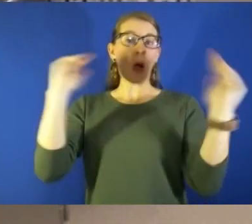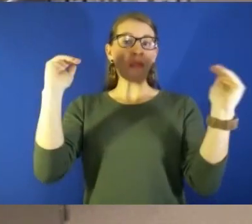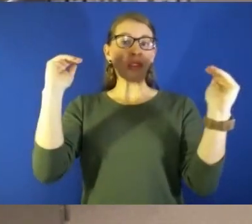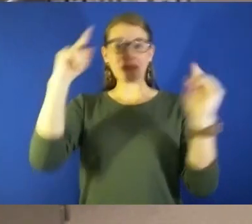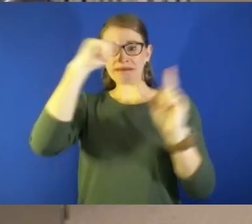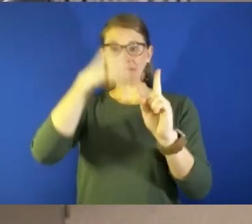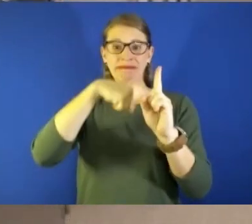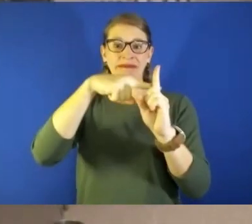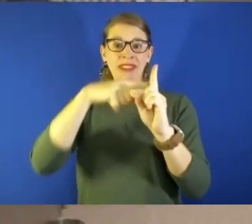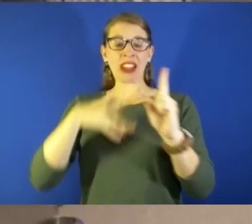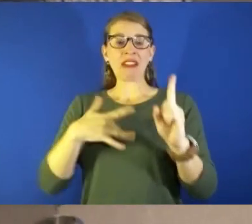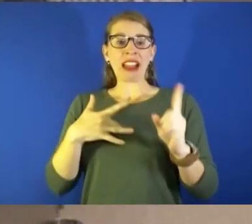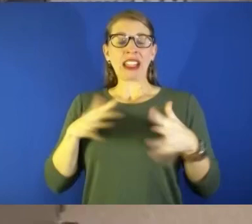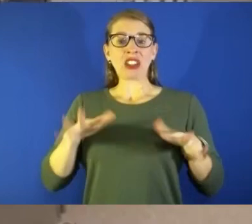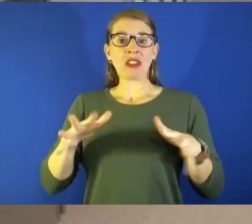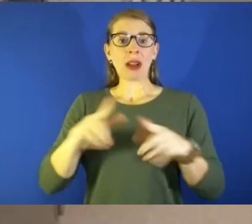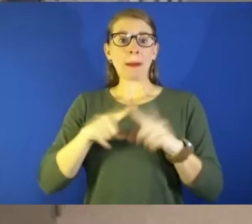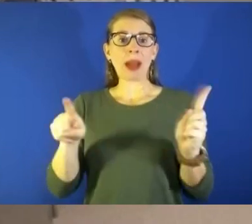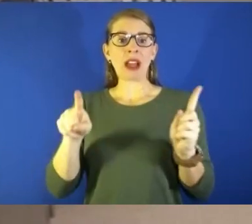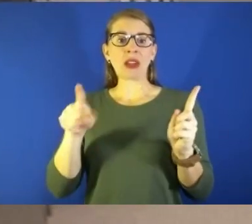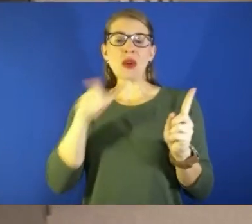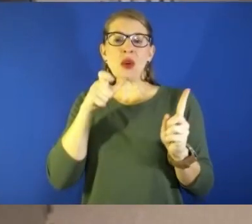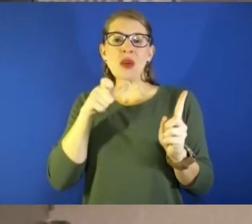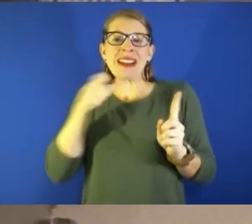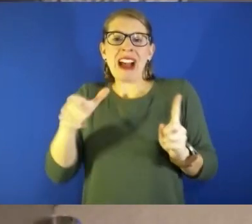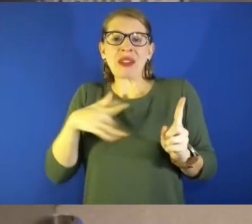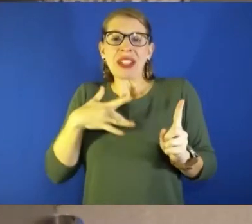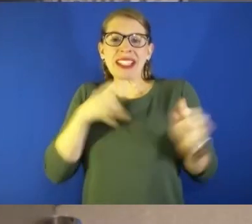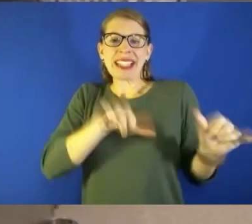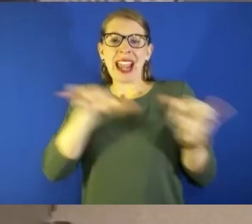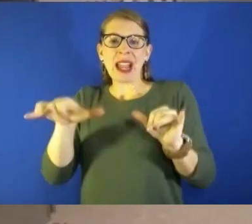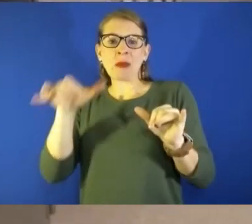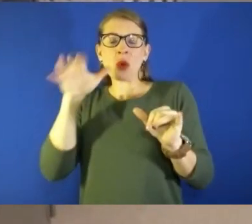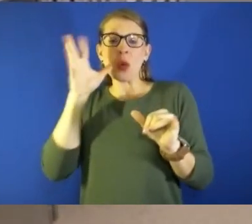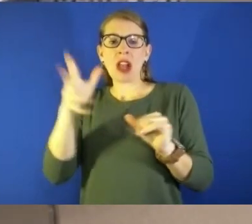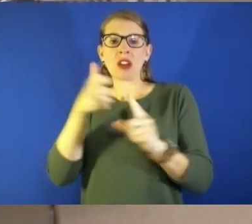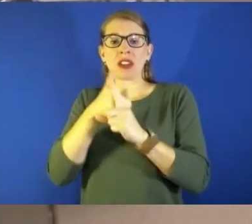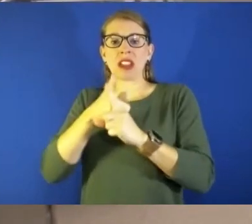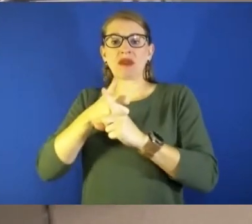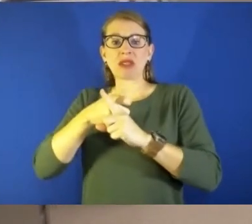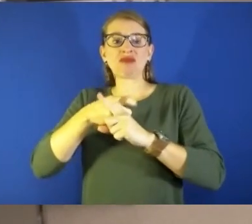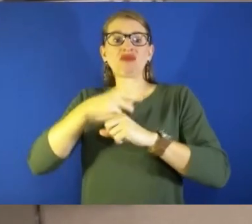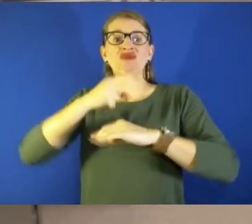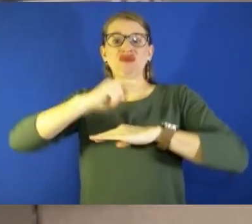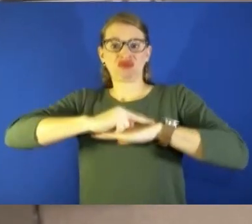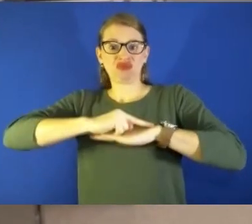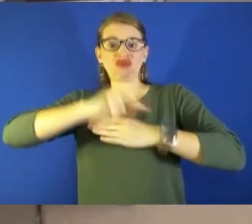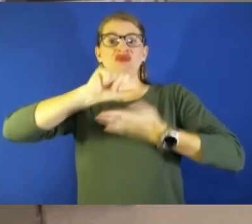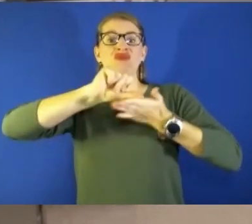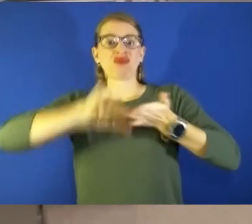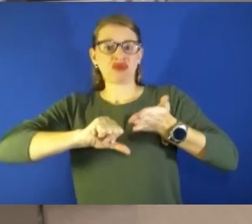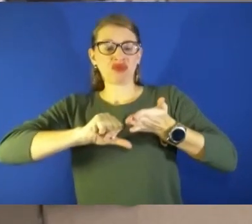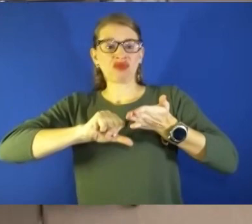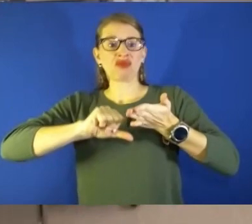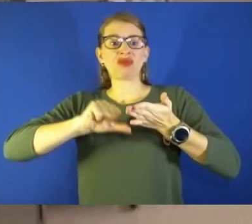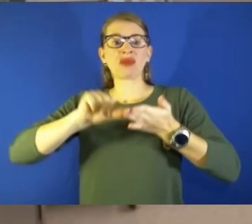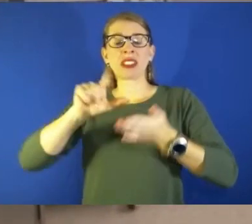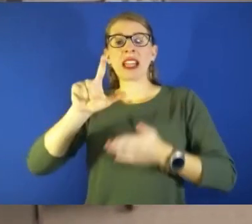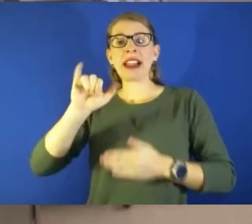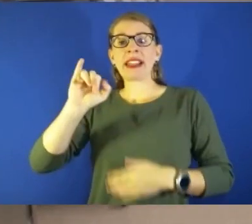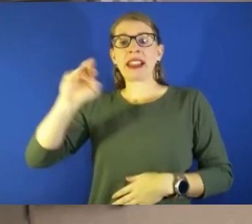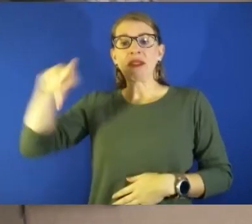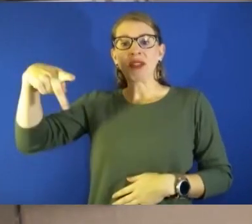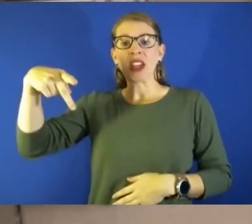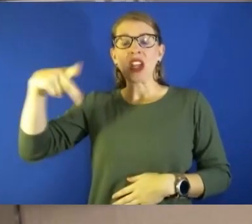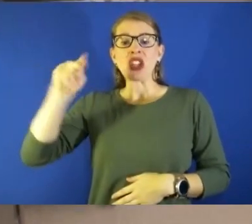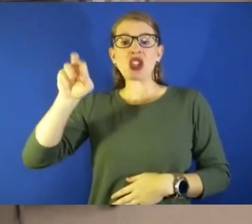the nerves, but who wouldn't be right now? Right now, she's on the table, on the operating table, and they're looking at her lymph nodes, in layman's